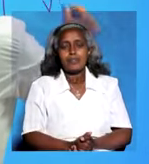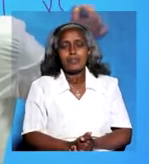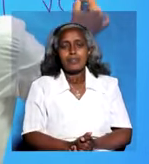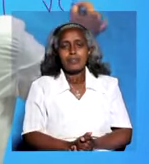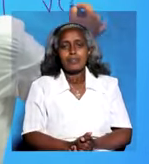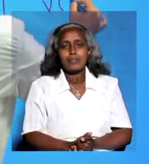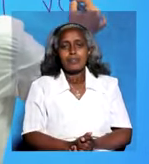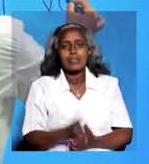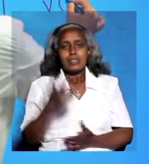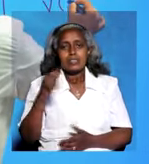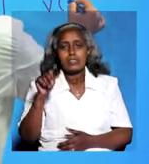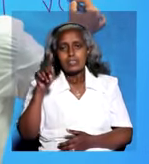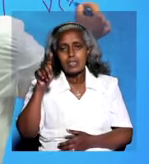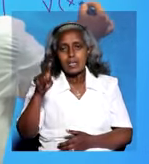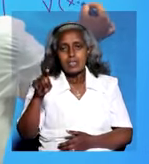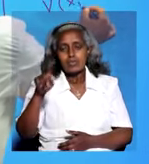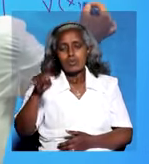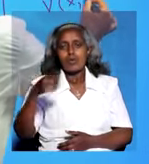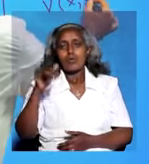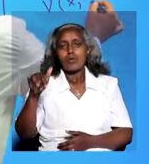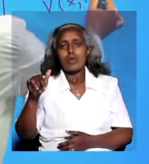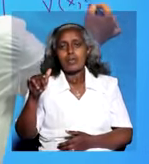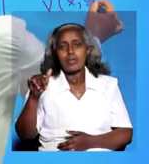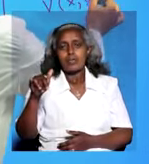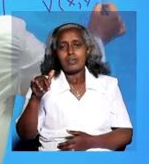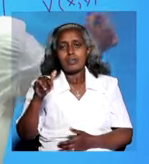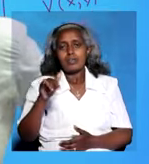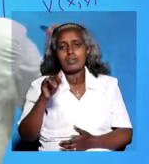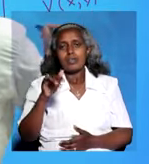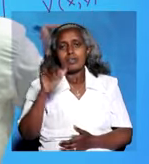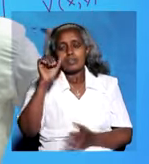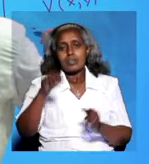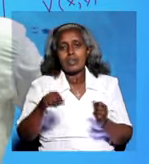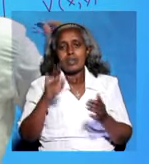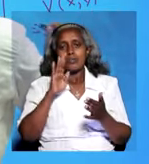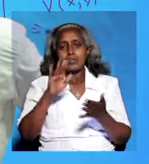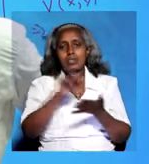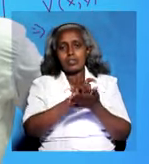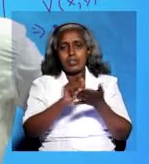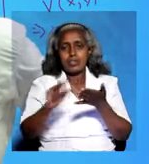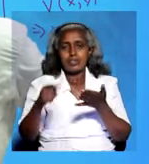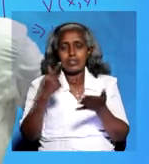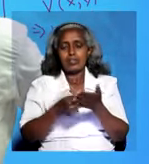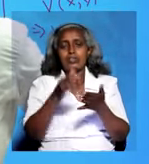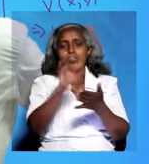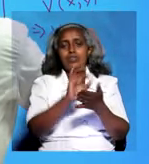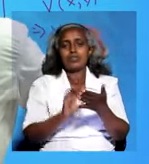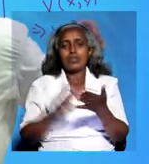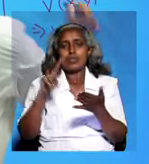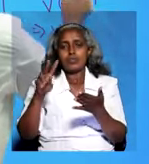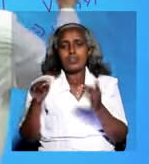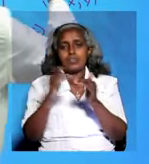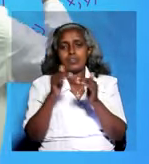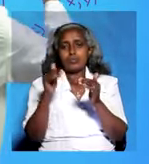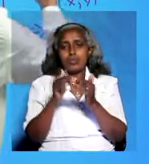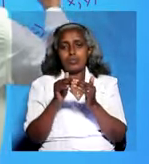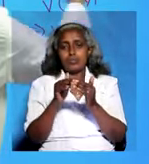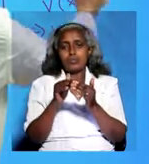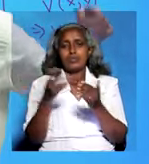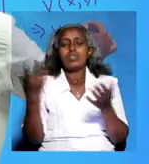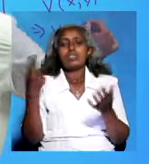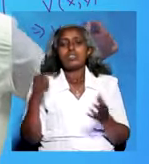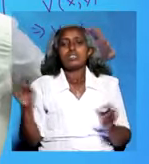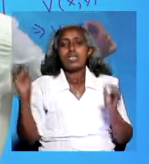the x comma y can be written in this form. V is equal to this, the